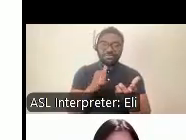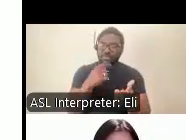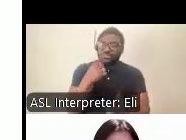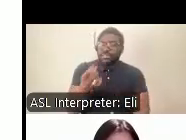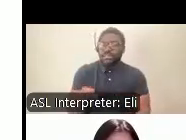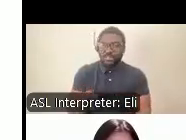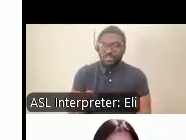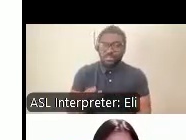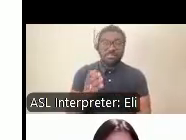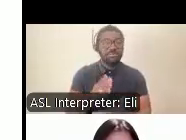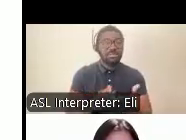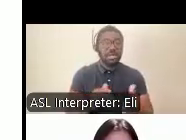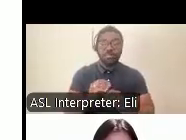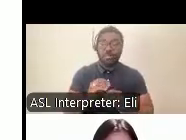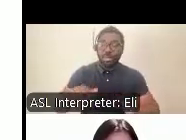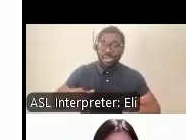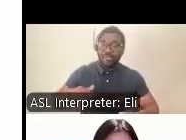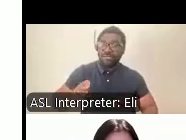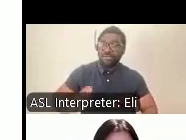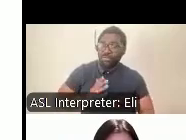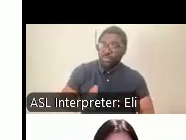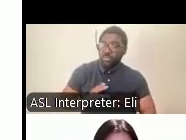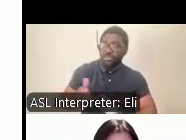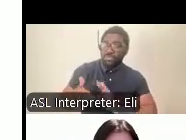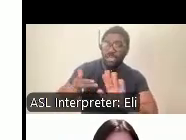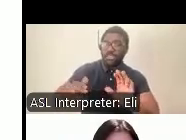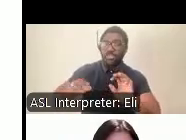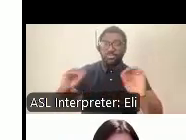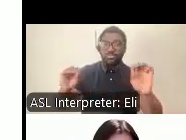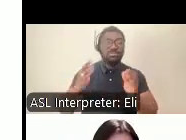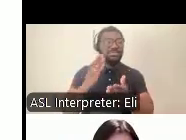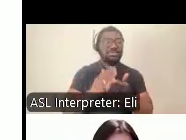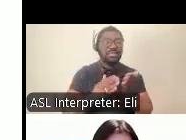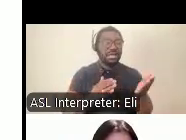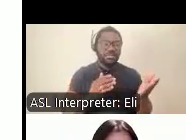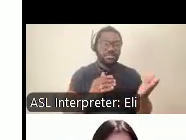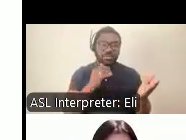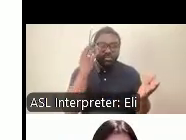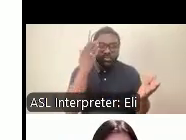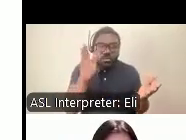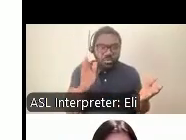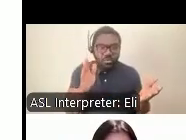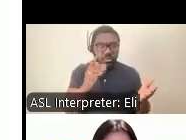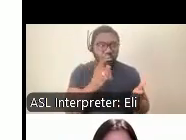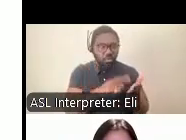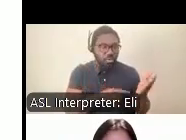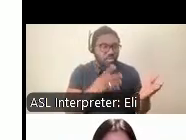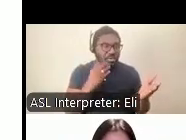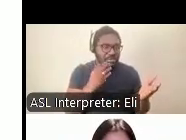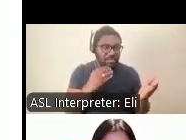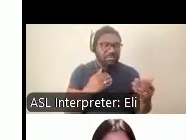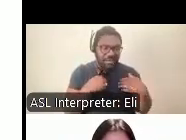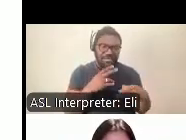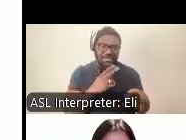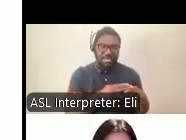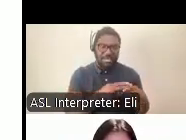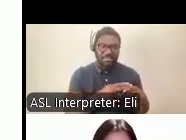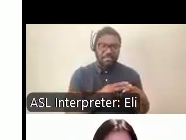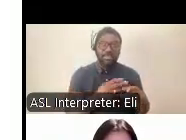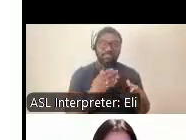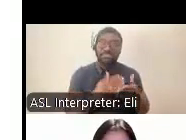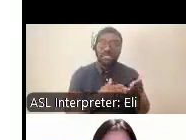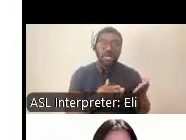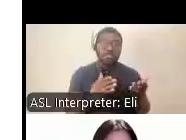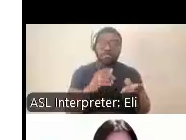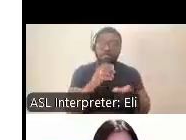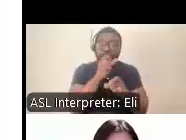formal diagnosis. Some may not even realize that what they're experiencing has a name. Others may choose not to share